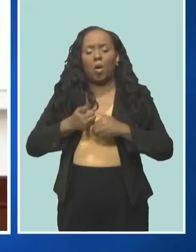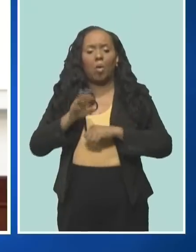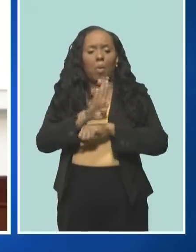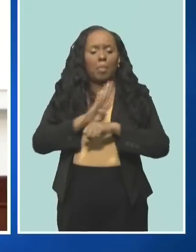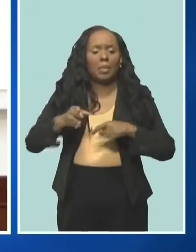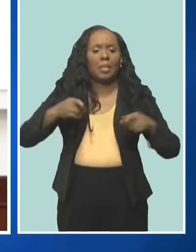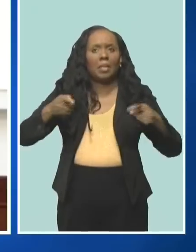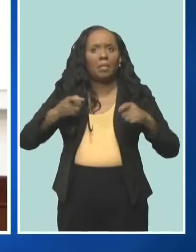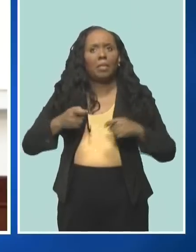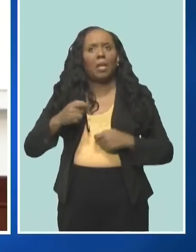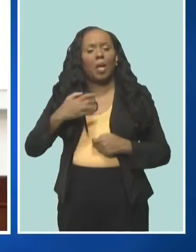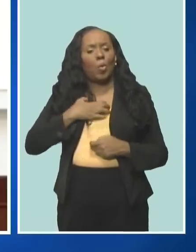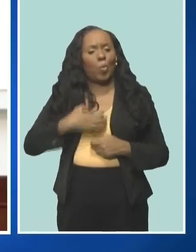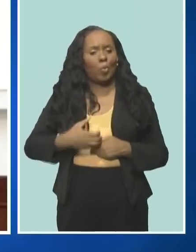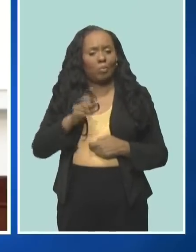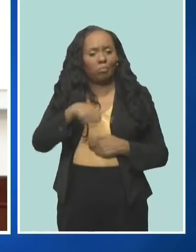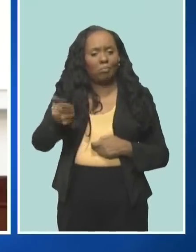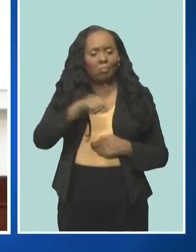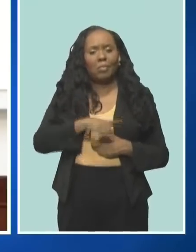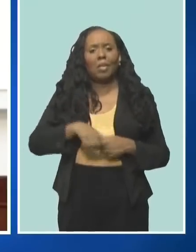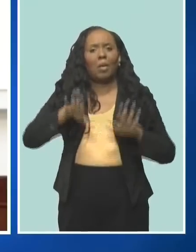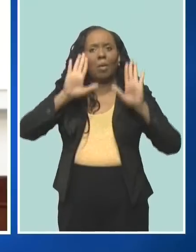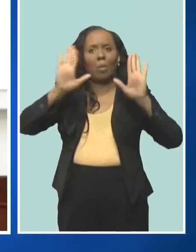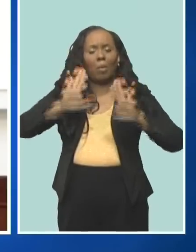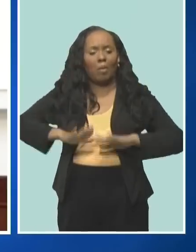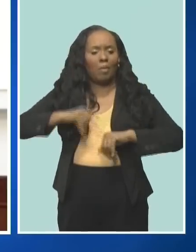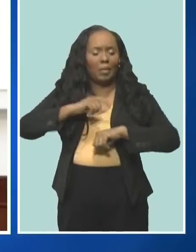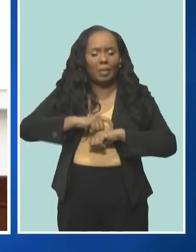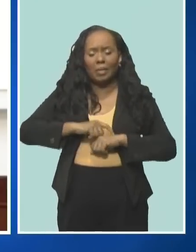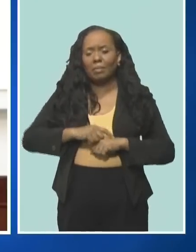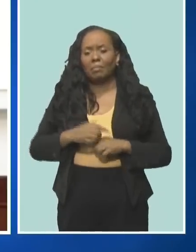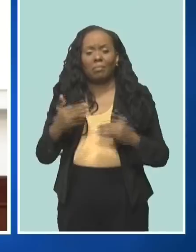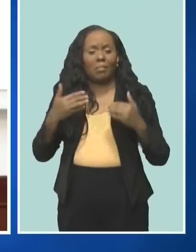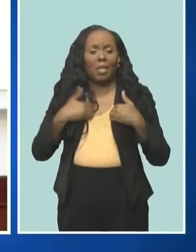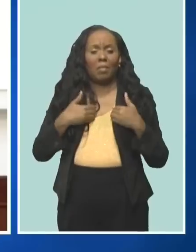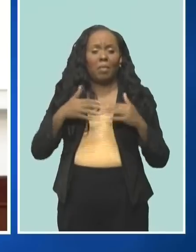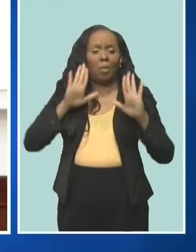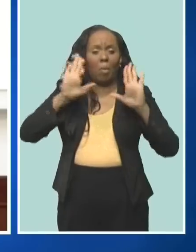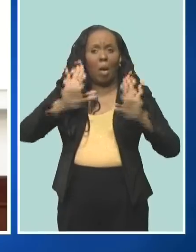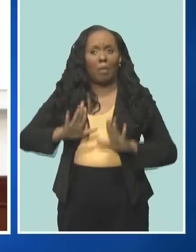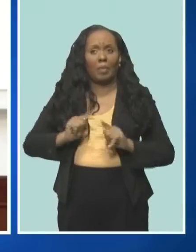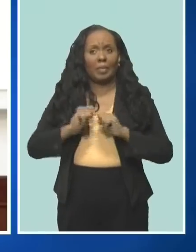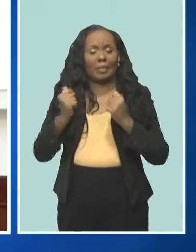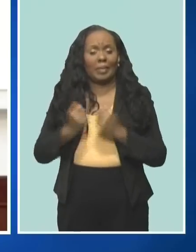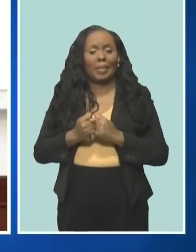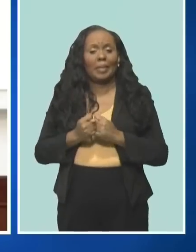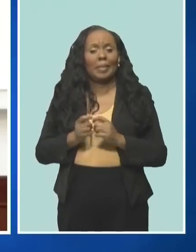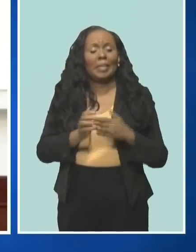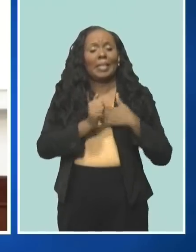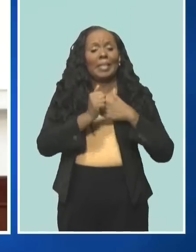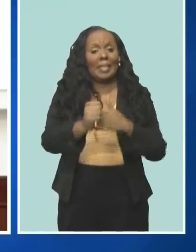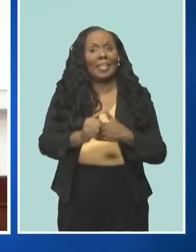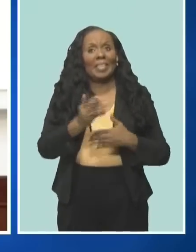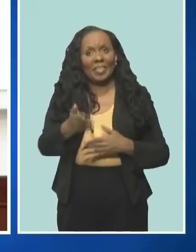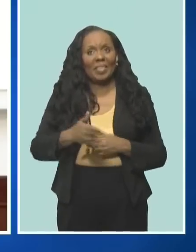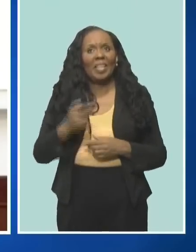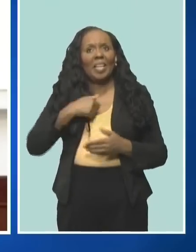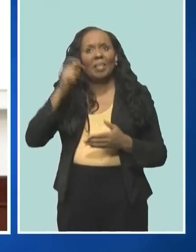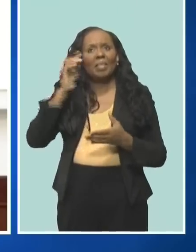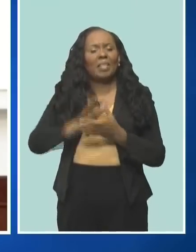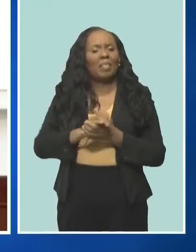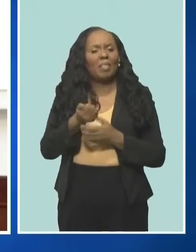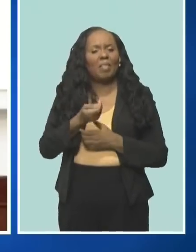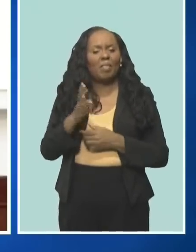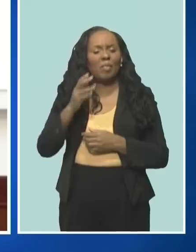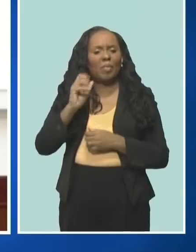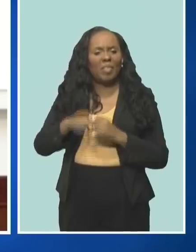you a fantastic time. I know you're with an excellent team, and I truly believe that in a few years to come, that all of you will